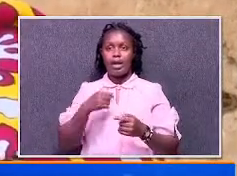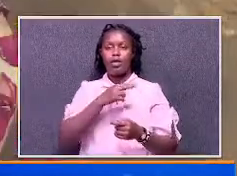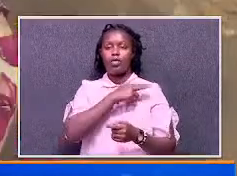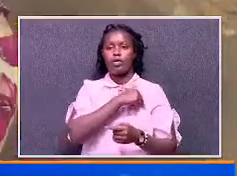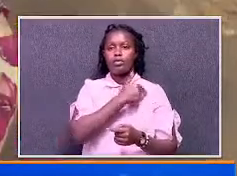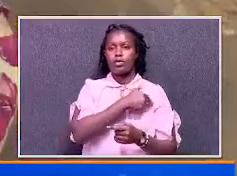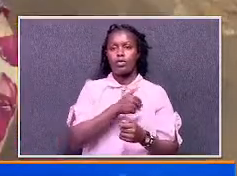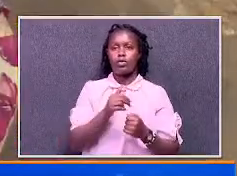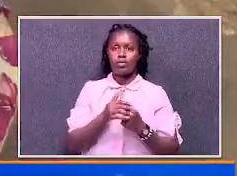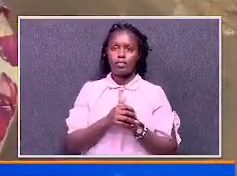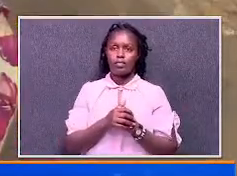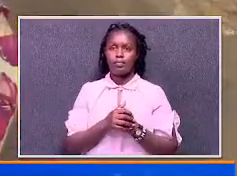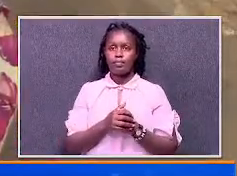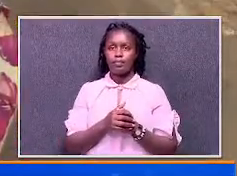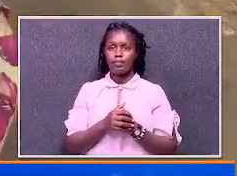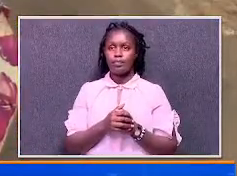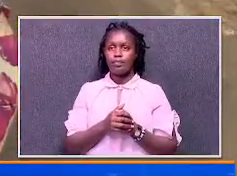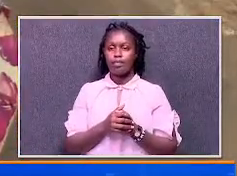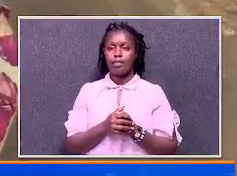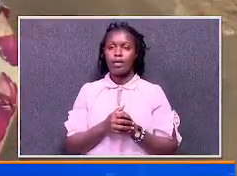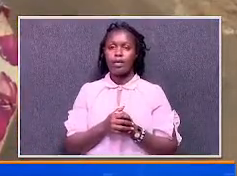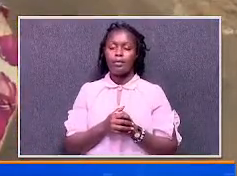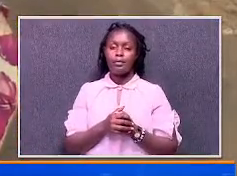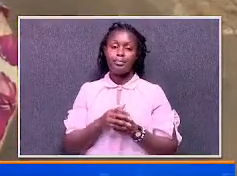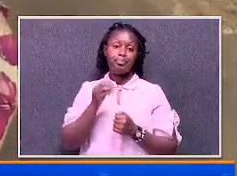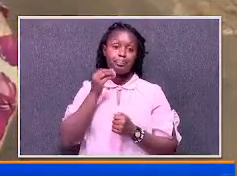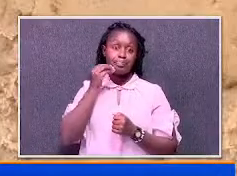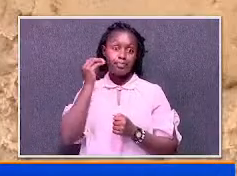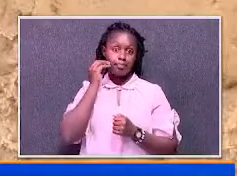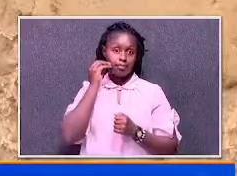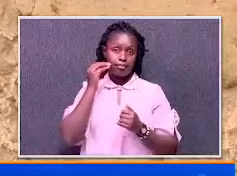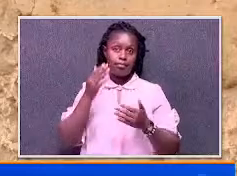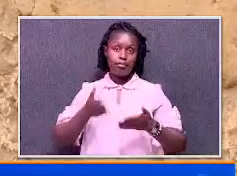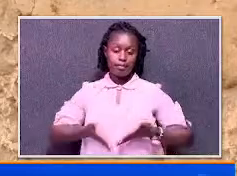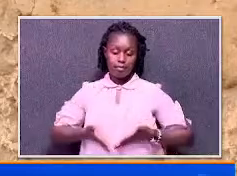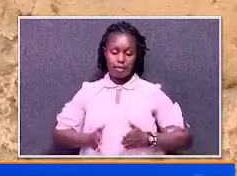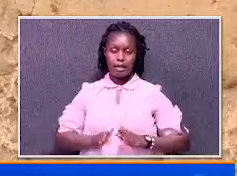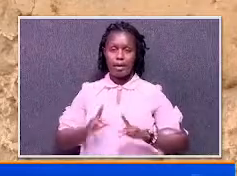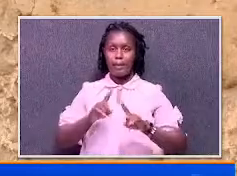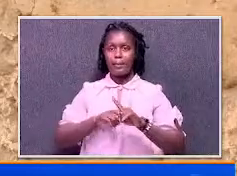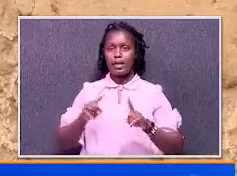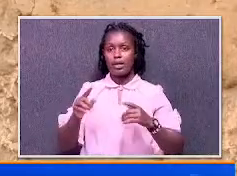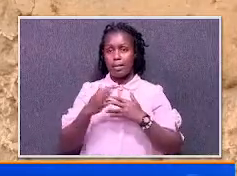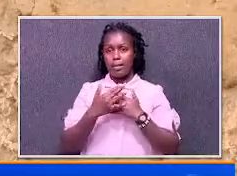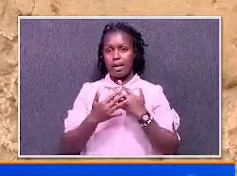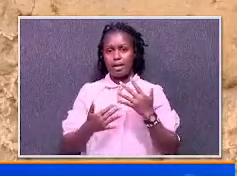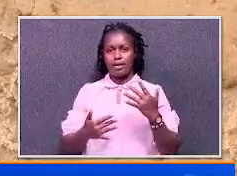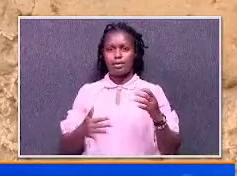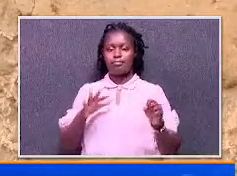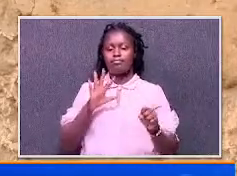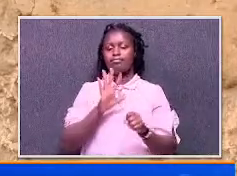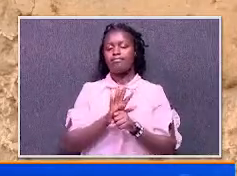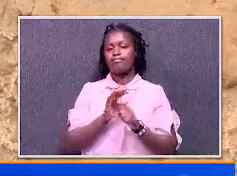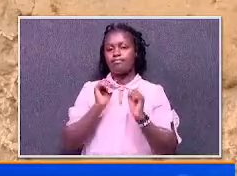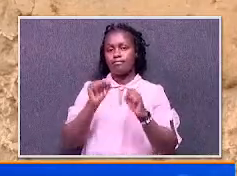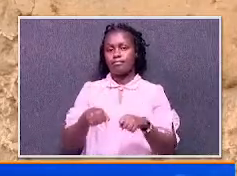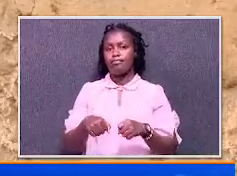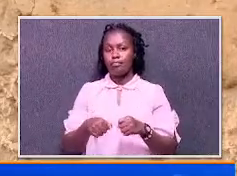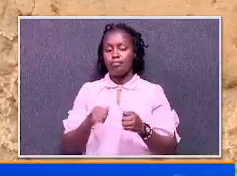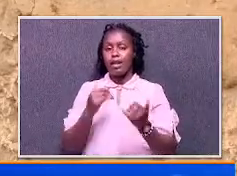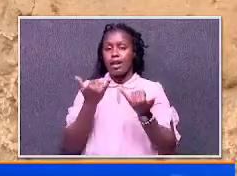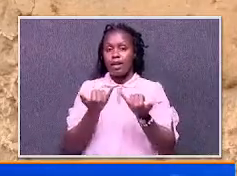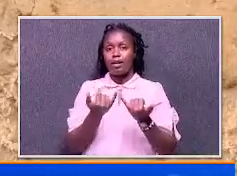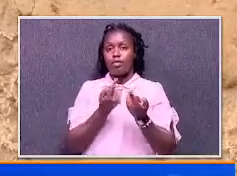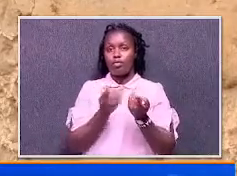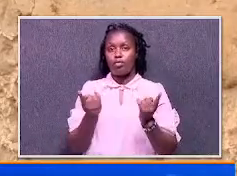facilities. Pale nyumbani unazaa, lakini pengine damu inaweza kutoka nyingi. Sasa